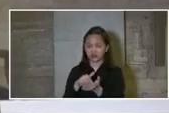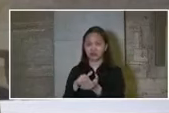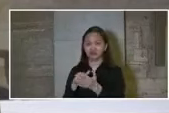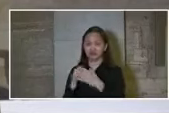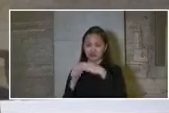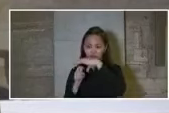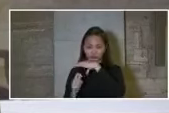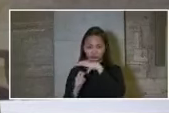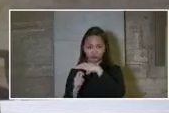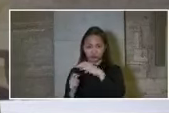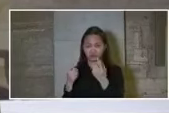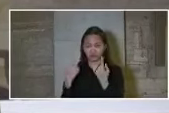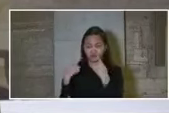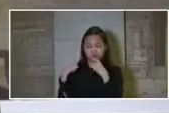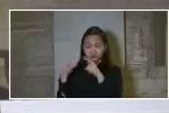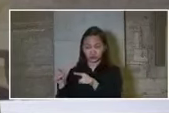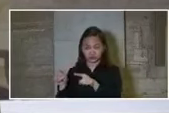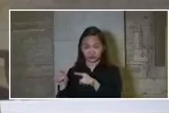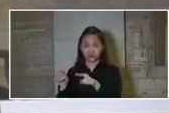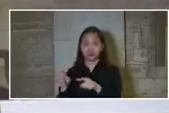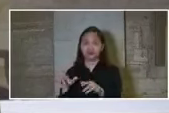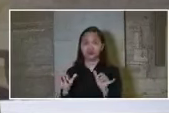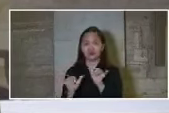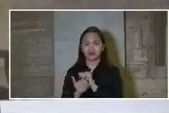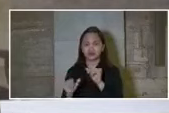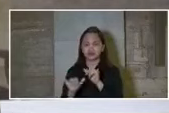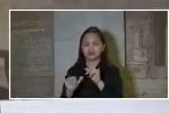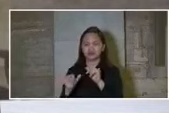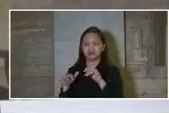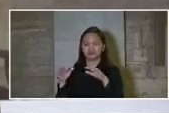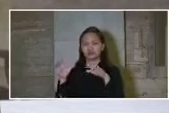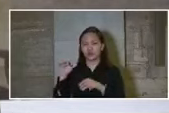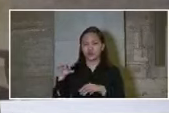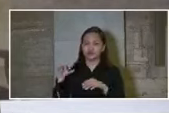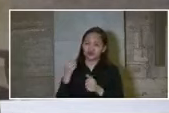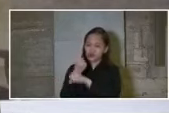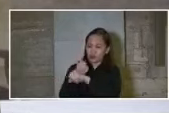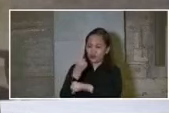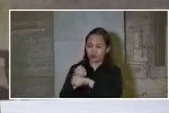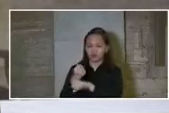tomb. It was a cave, and a stone lay across it.